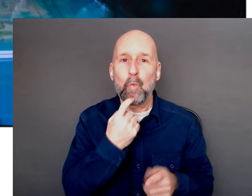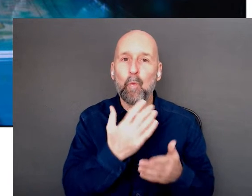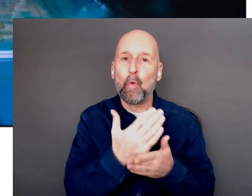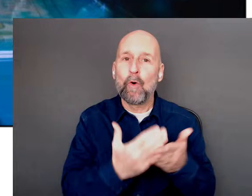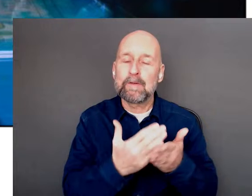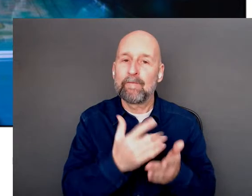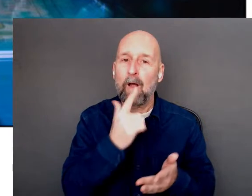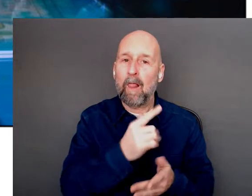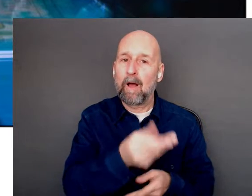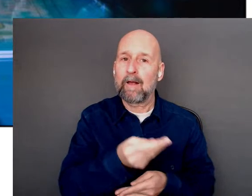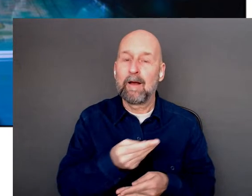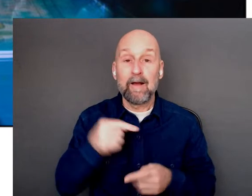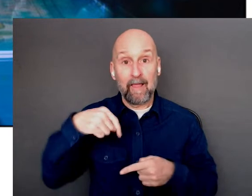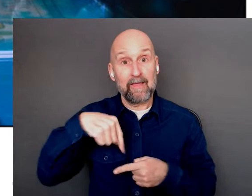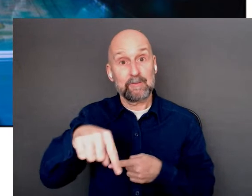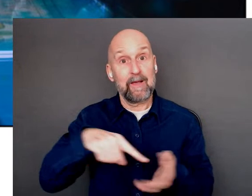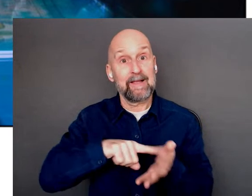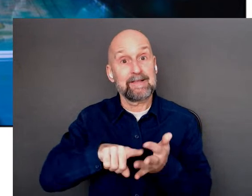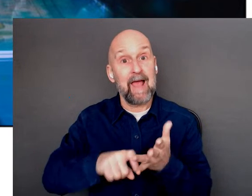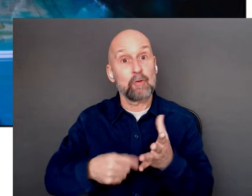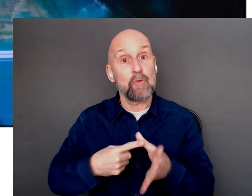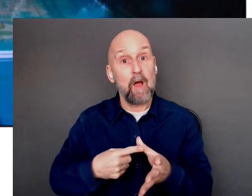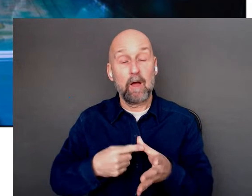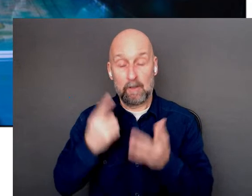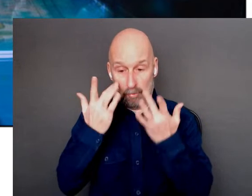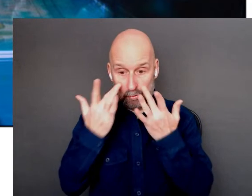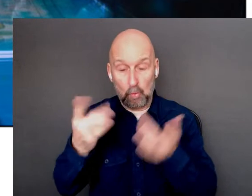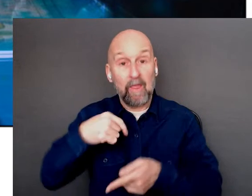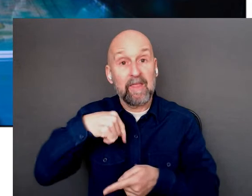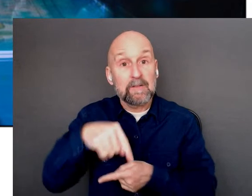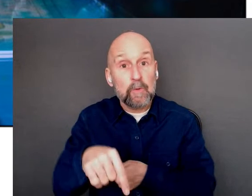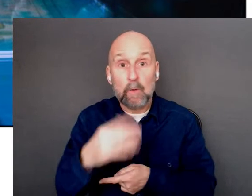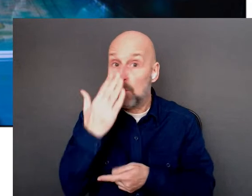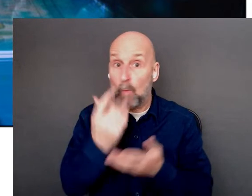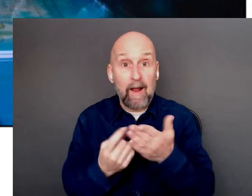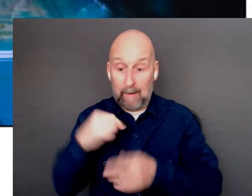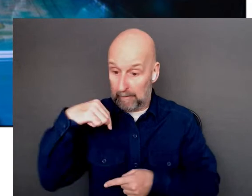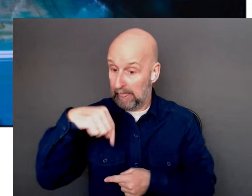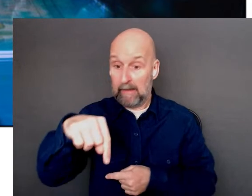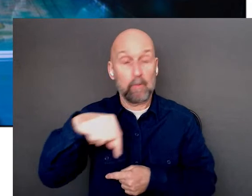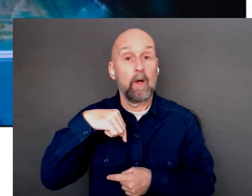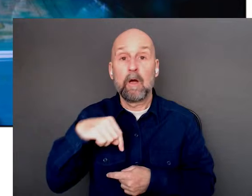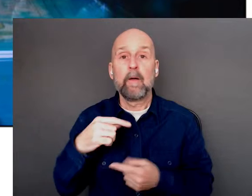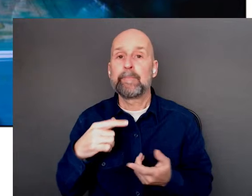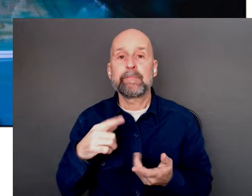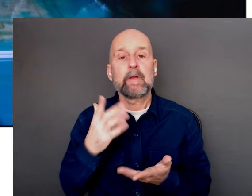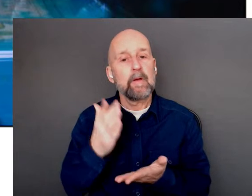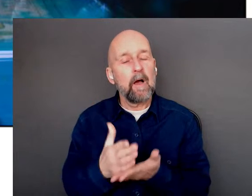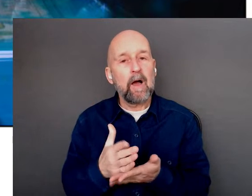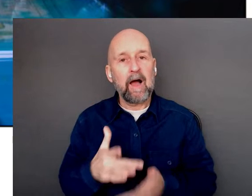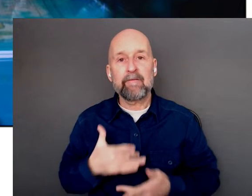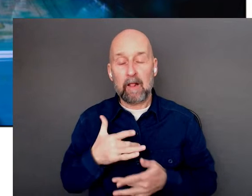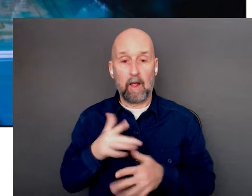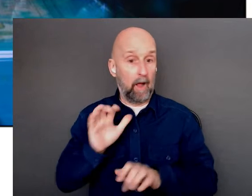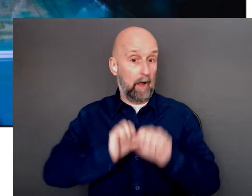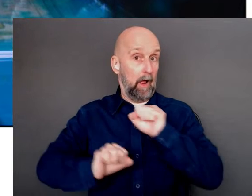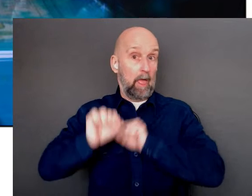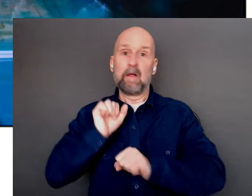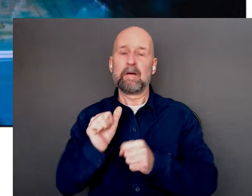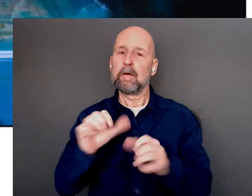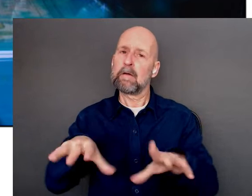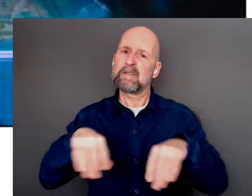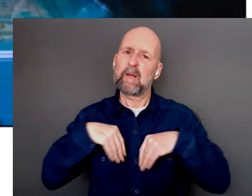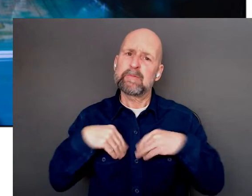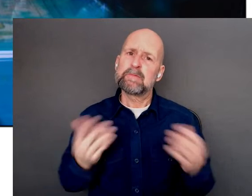everything is going well, but you never know what can happen, and you need to embrace it more than reject it, because you won't be able